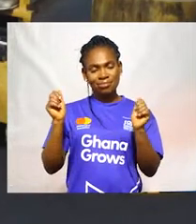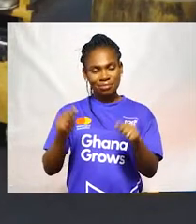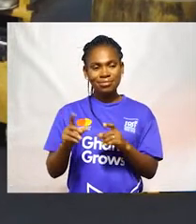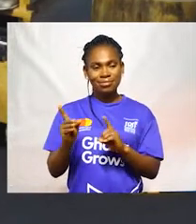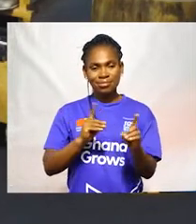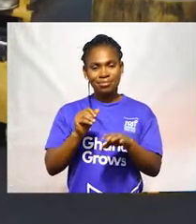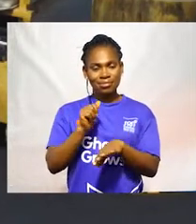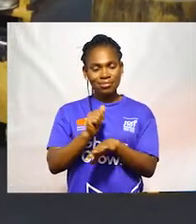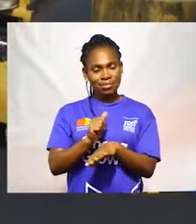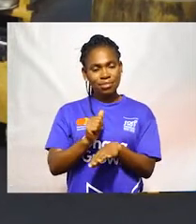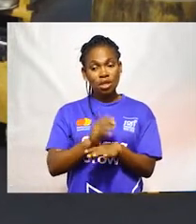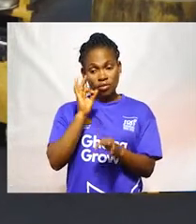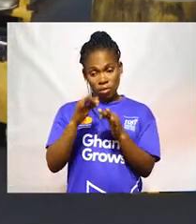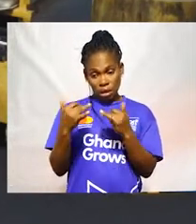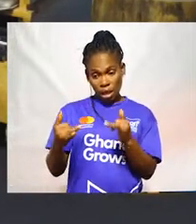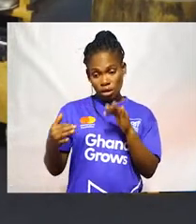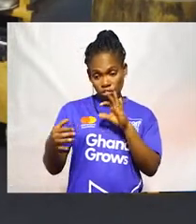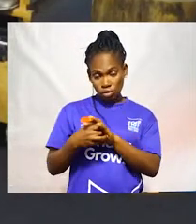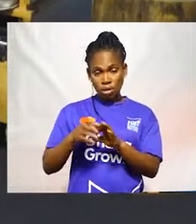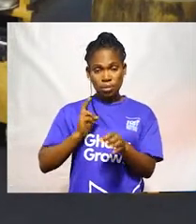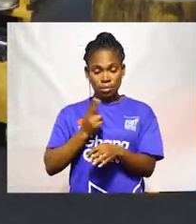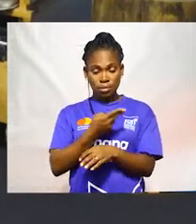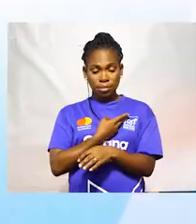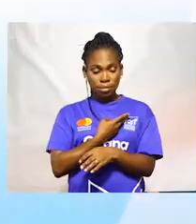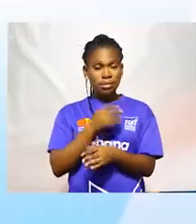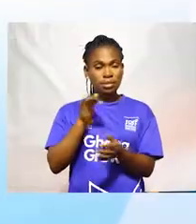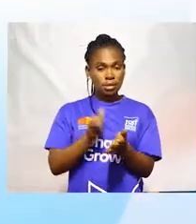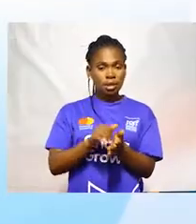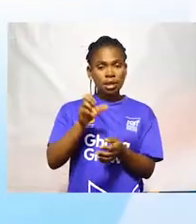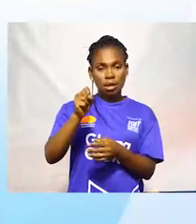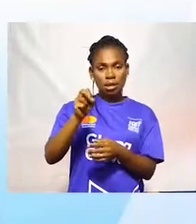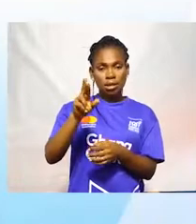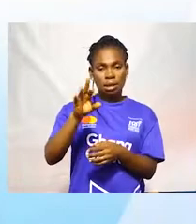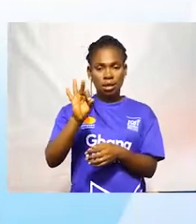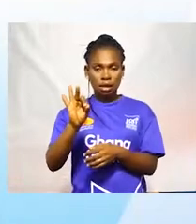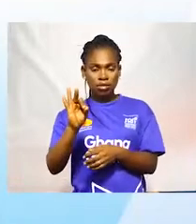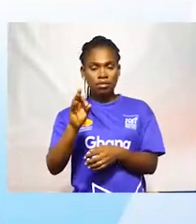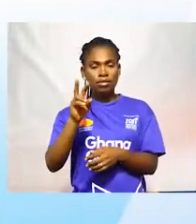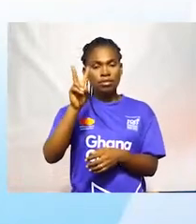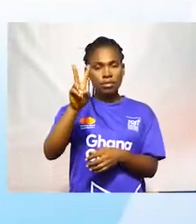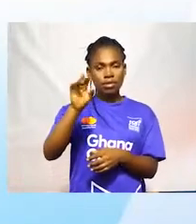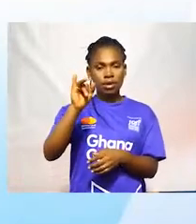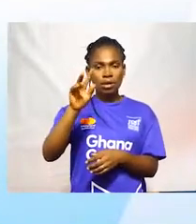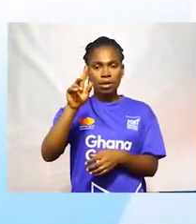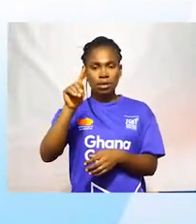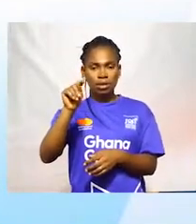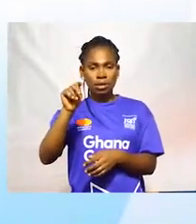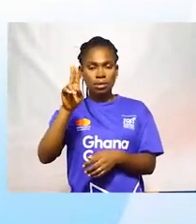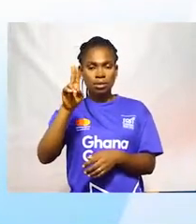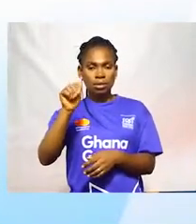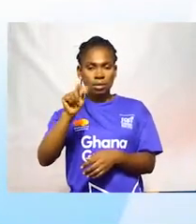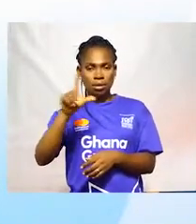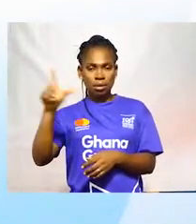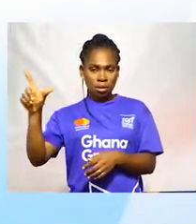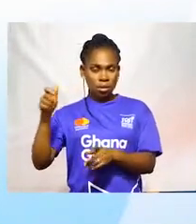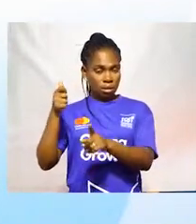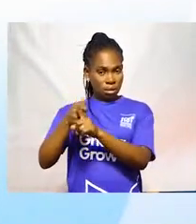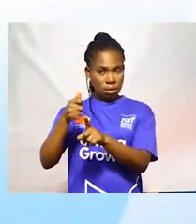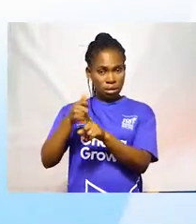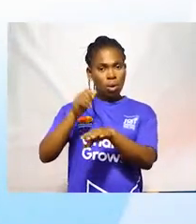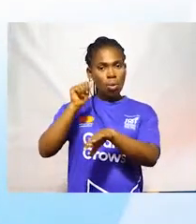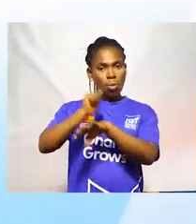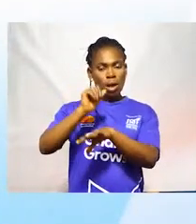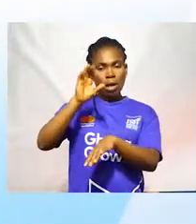If you just joined us, this is Springboard, your virtual university. My guest, Reverend Mawuli Tsikata. You know his voice on CTFM, 4 a.m. to 6